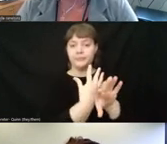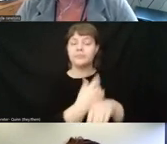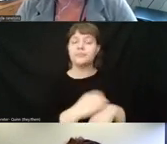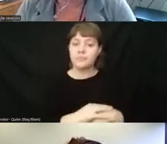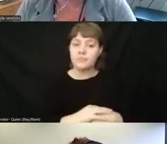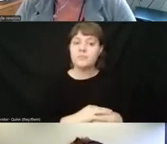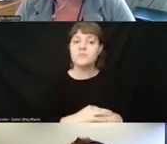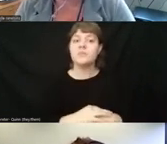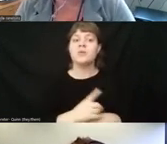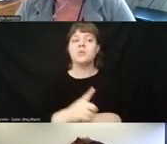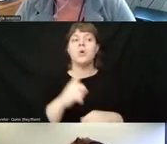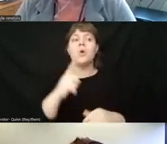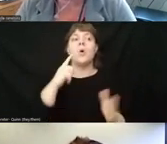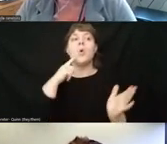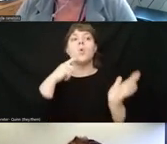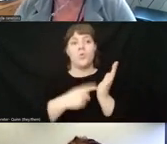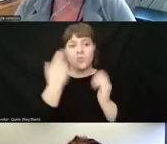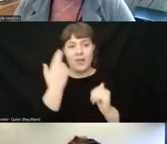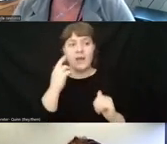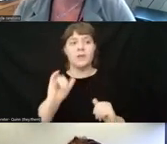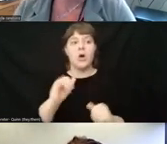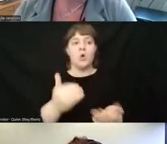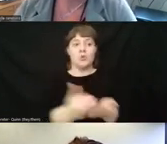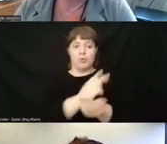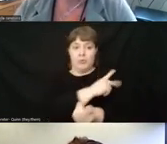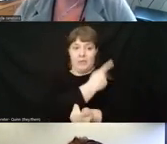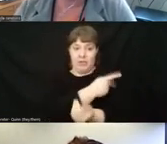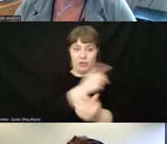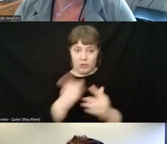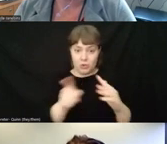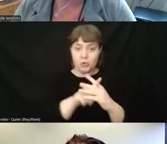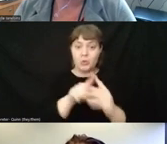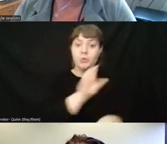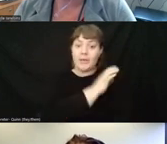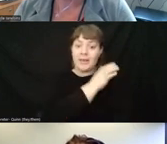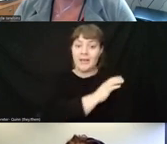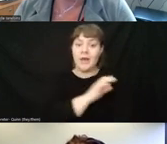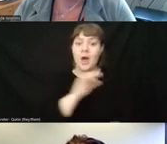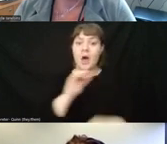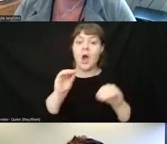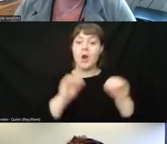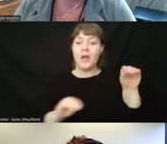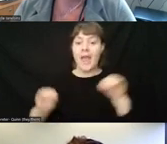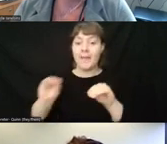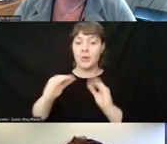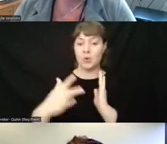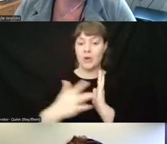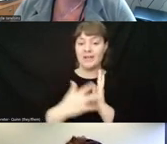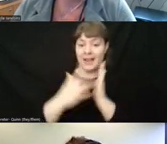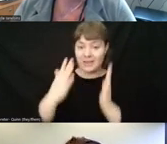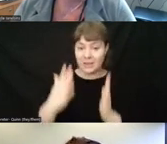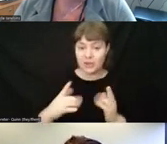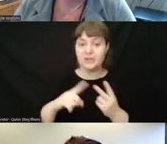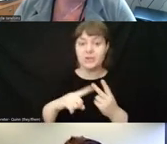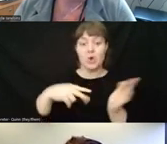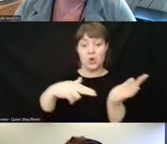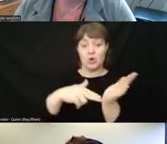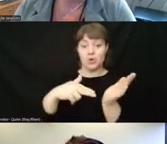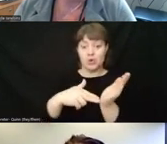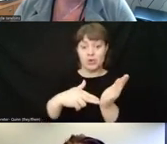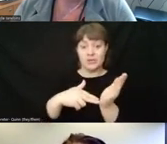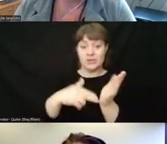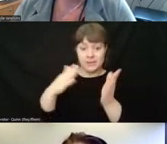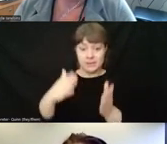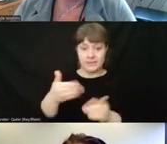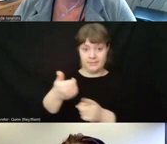when our new patients come to the clinic, our ambulatory techs and our nurses are doing a quick